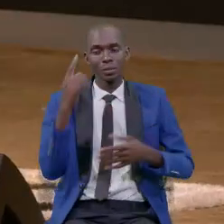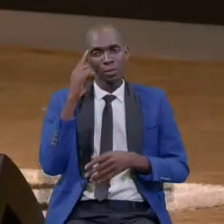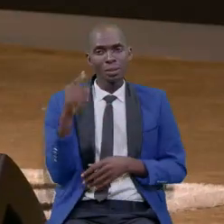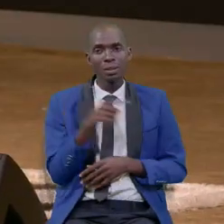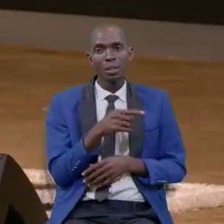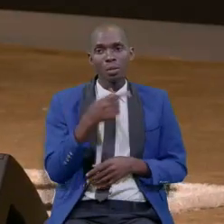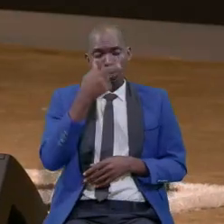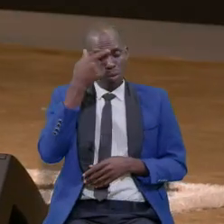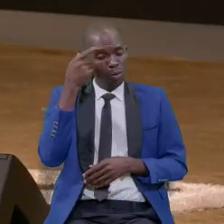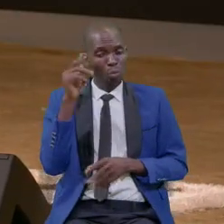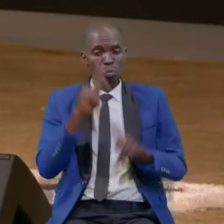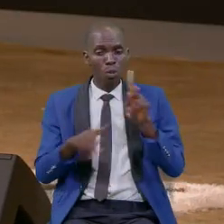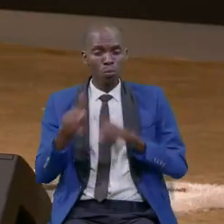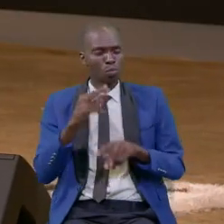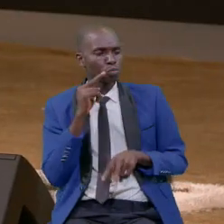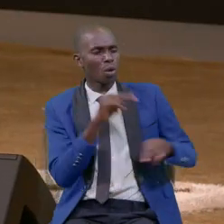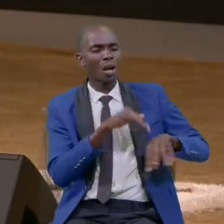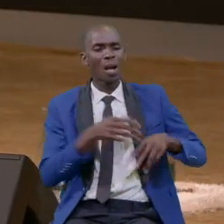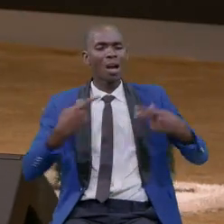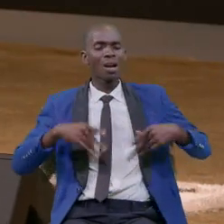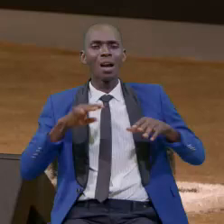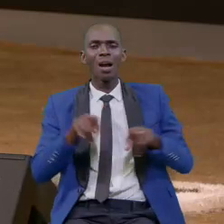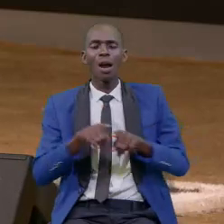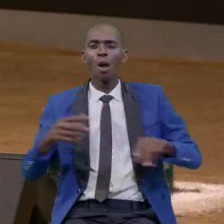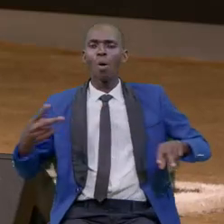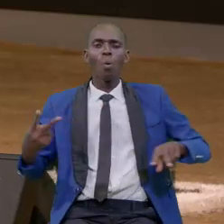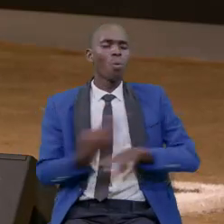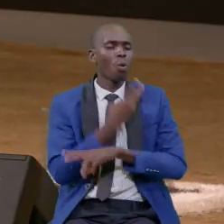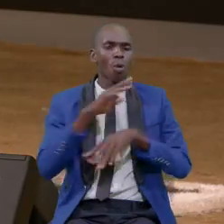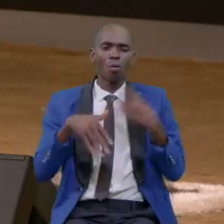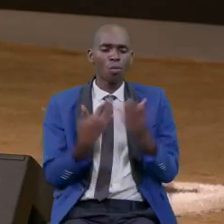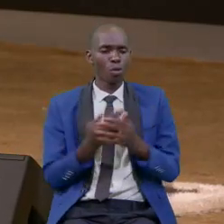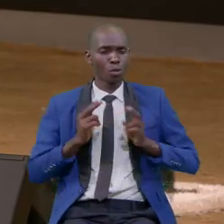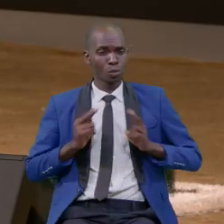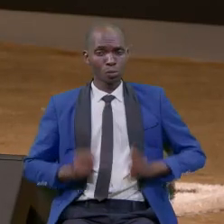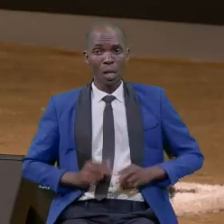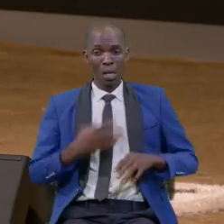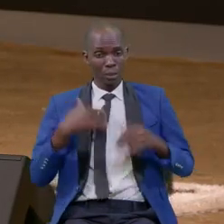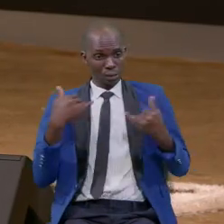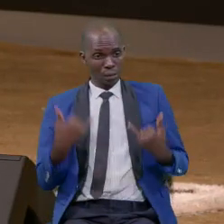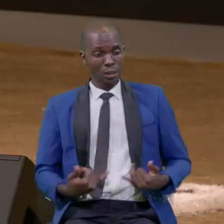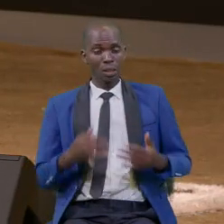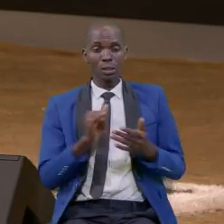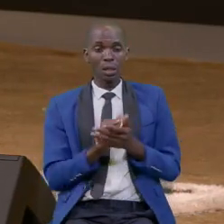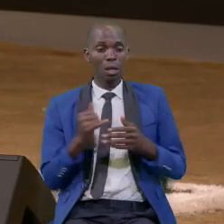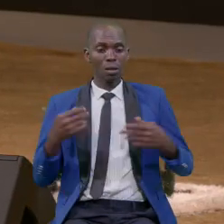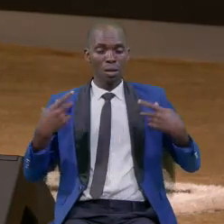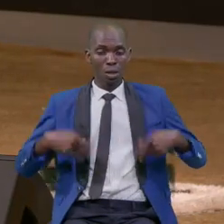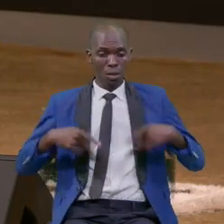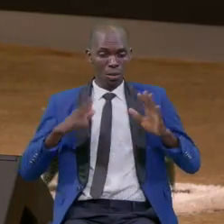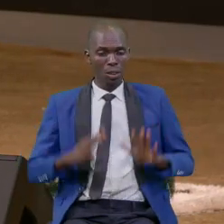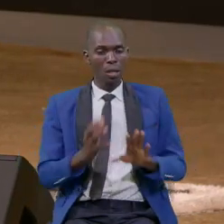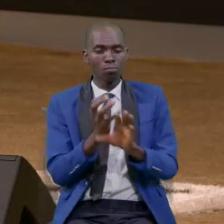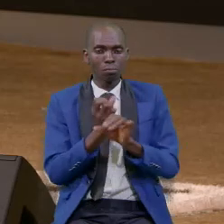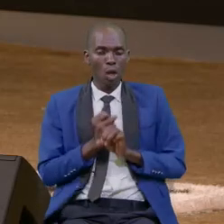the worst of all human beings. And now those harlots had opportunity to repent and to